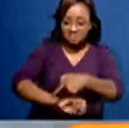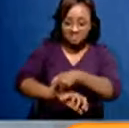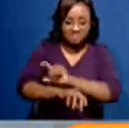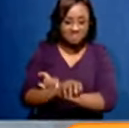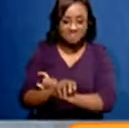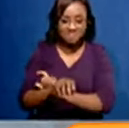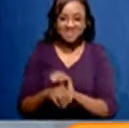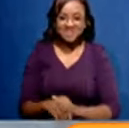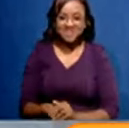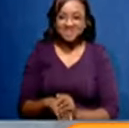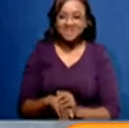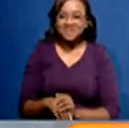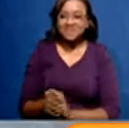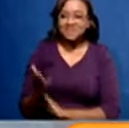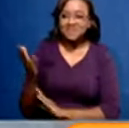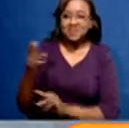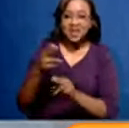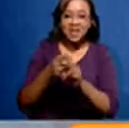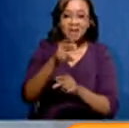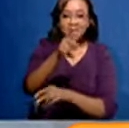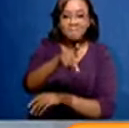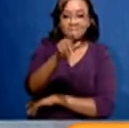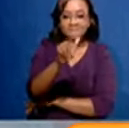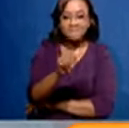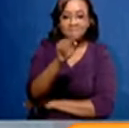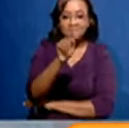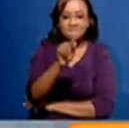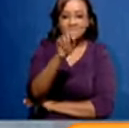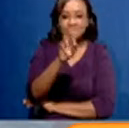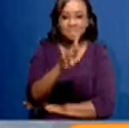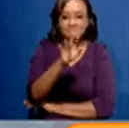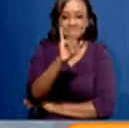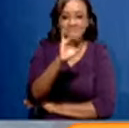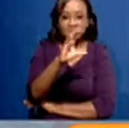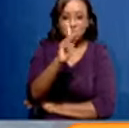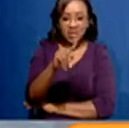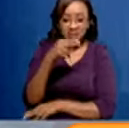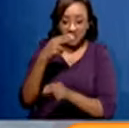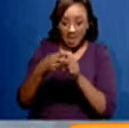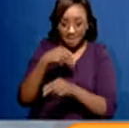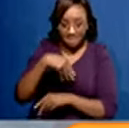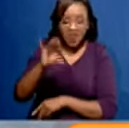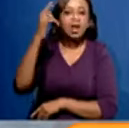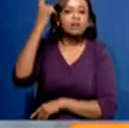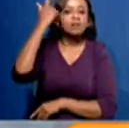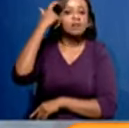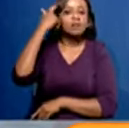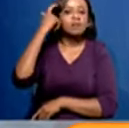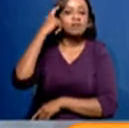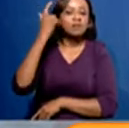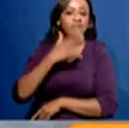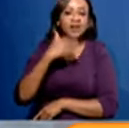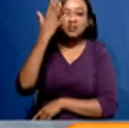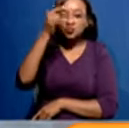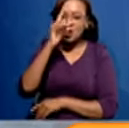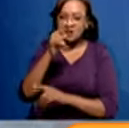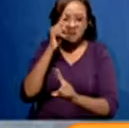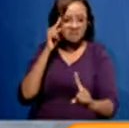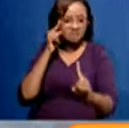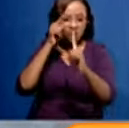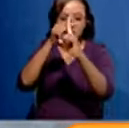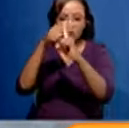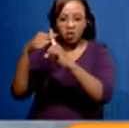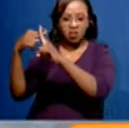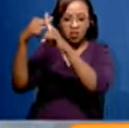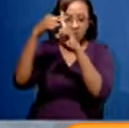Professor Patrick Verkooijen. Verkooijen, there we go. Remember that name, folks. This man has a plan. He has a vision